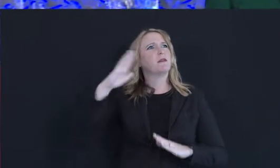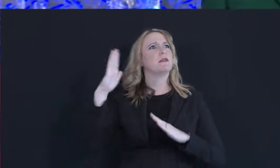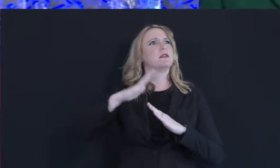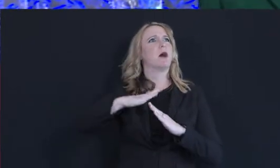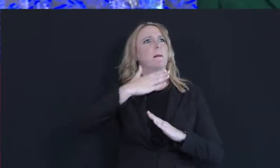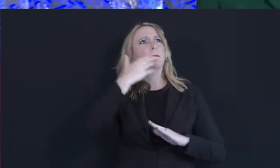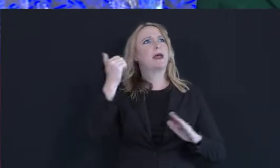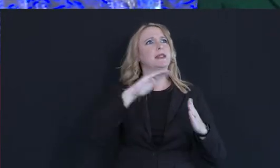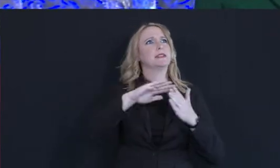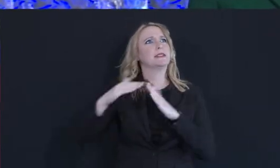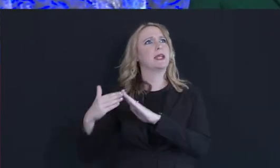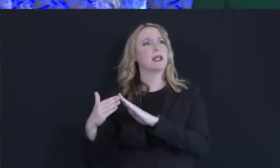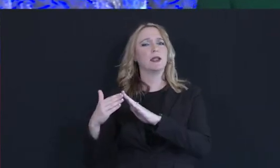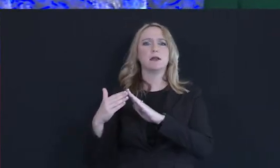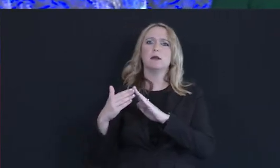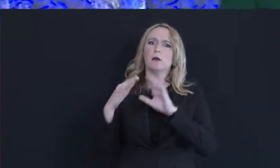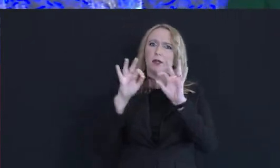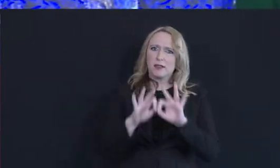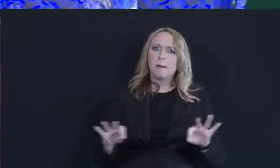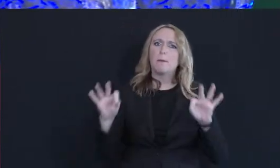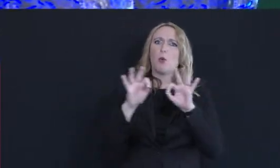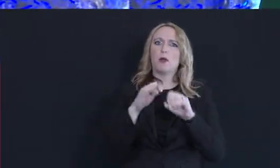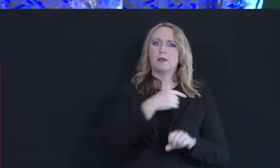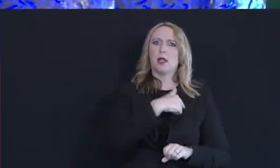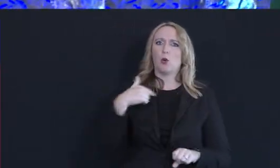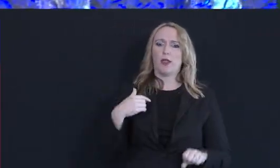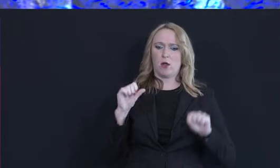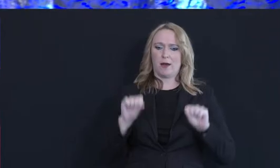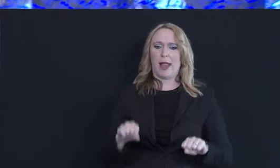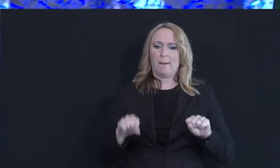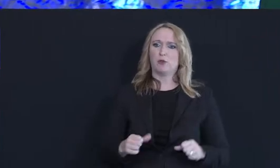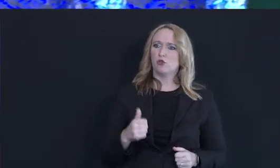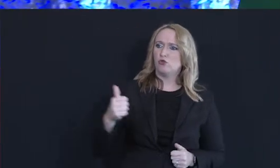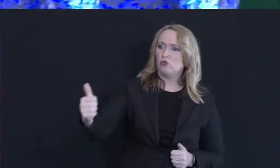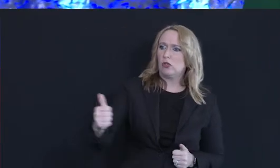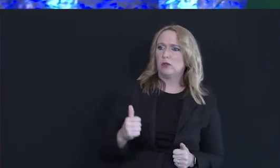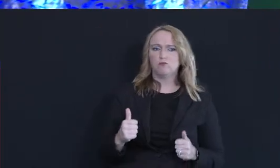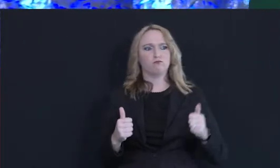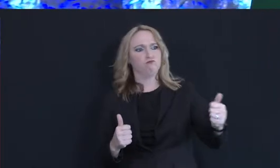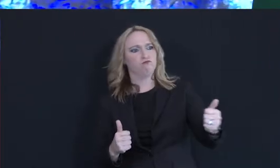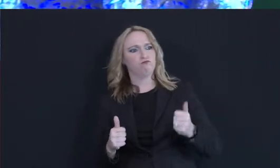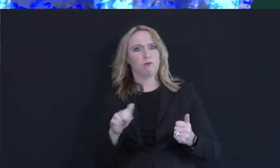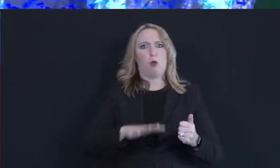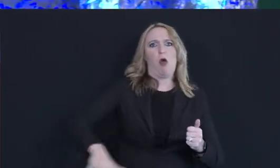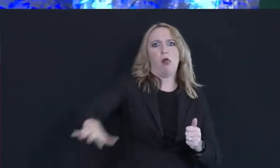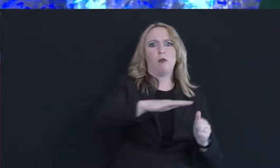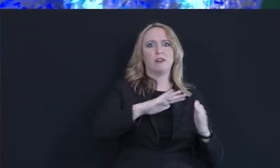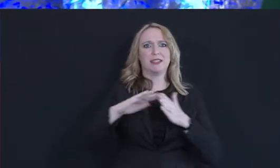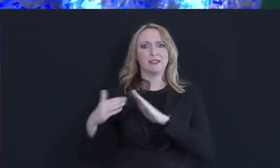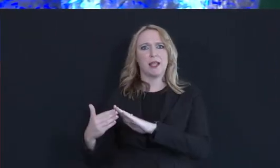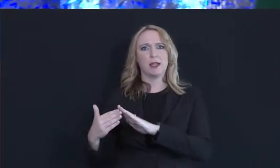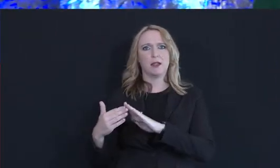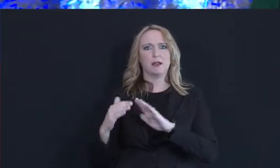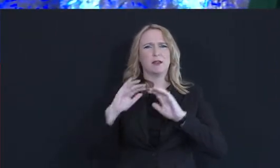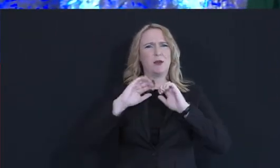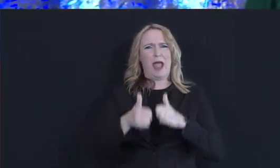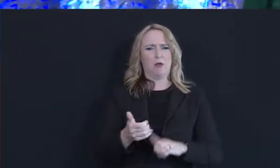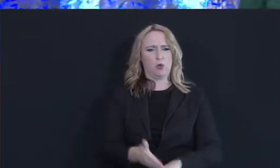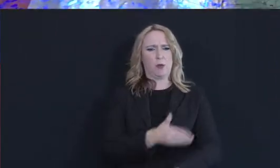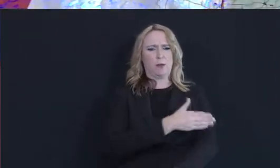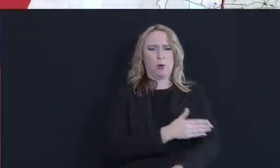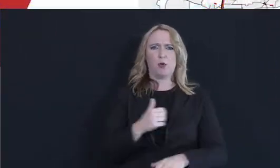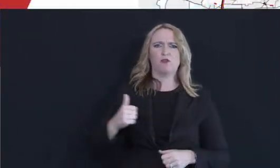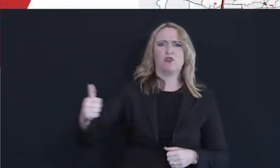have to be able to get around in it so how do we create better transportation Mobility solutions for our economy and for our Workforce